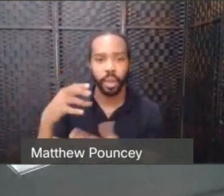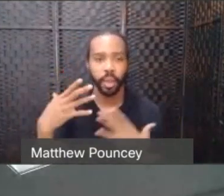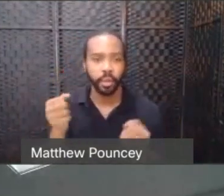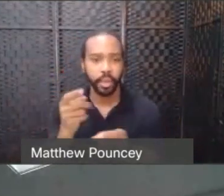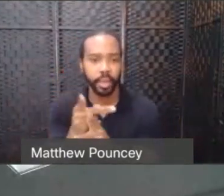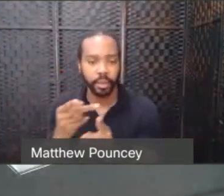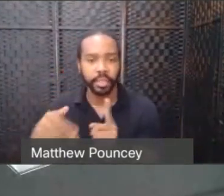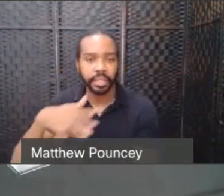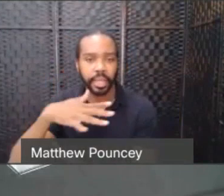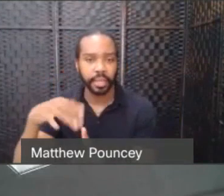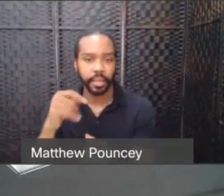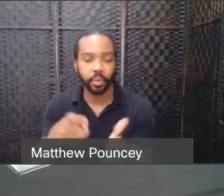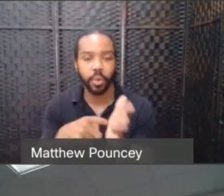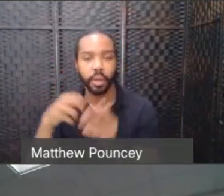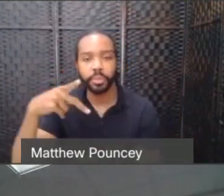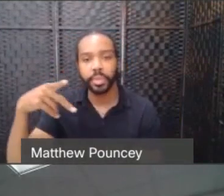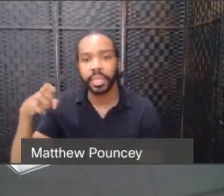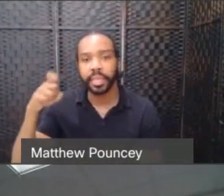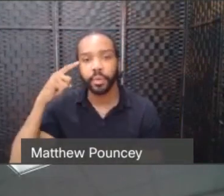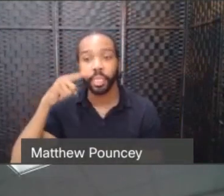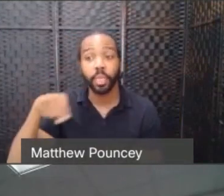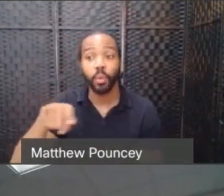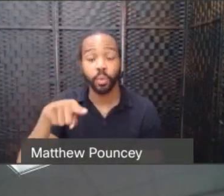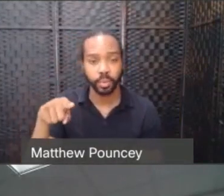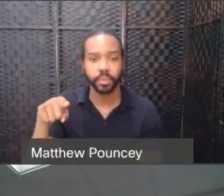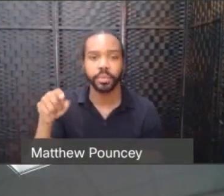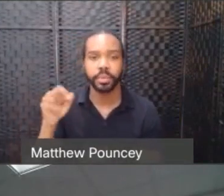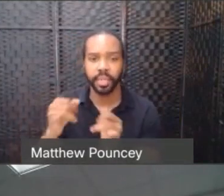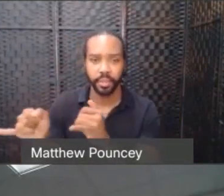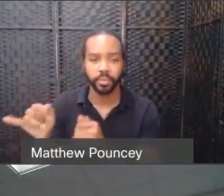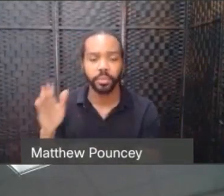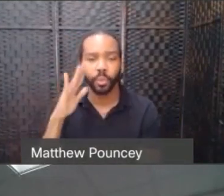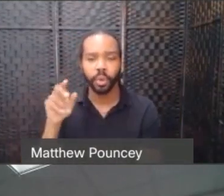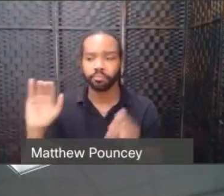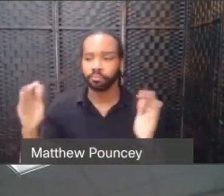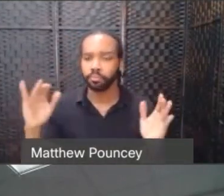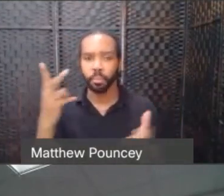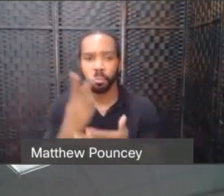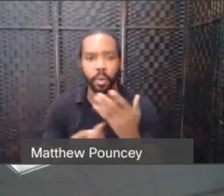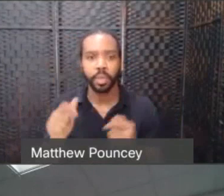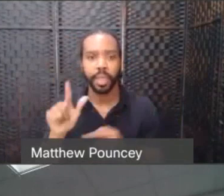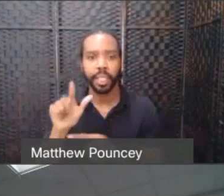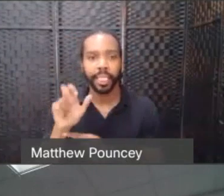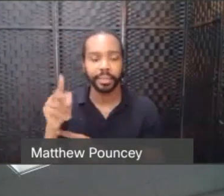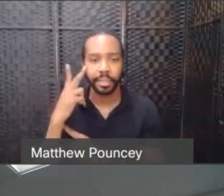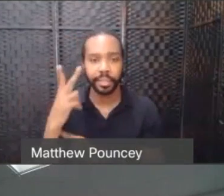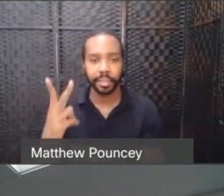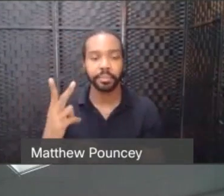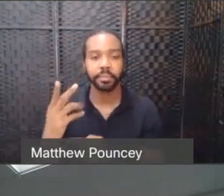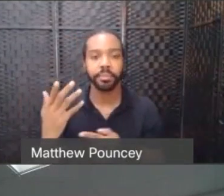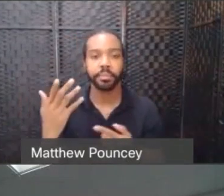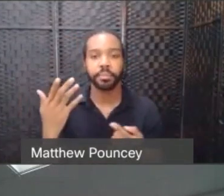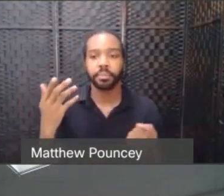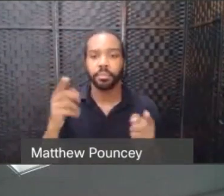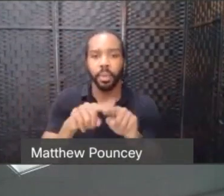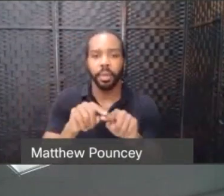services and required PPE for those individuals. So looking at both and checking both links, that depending on